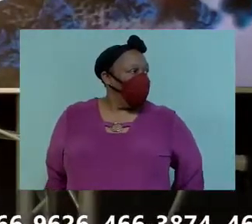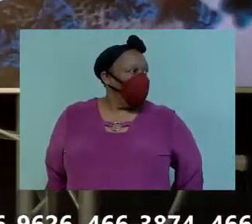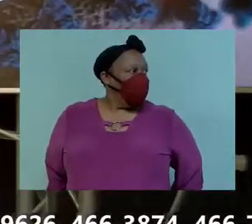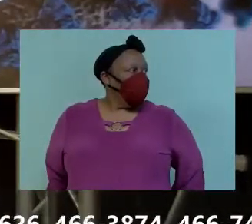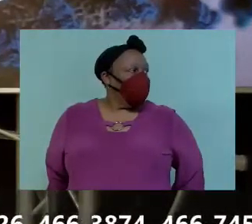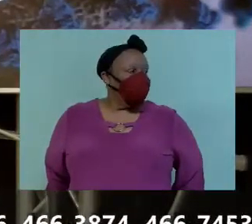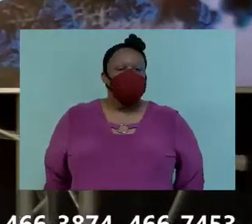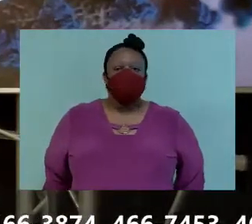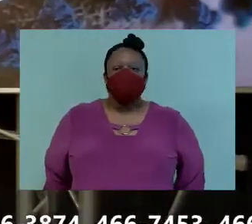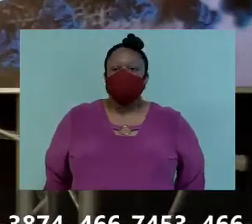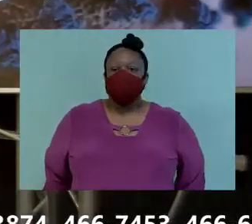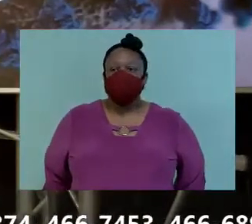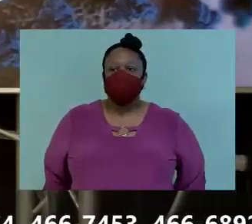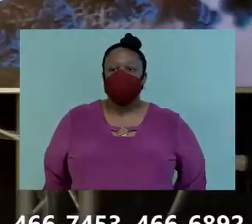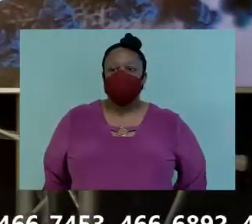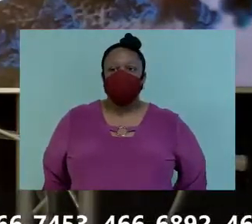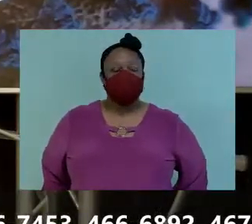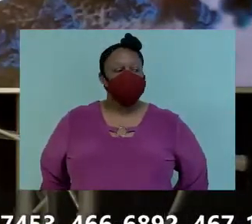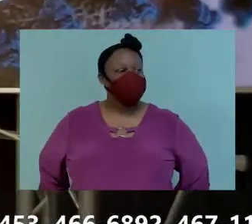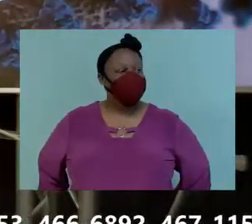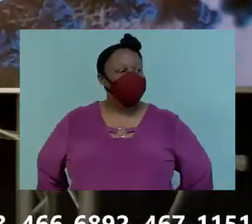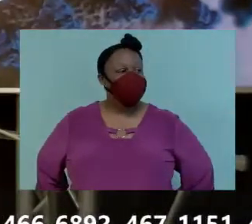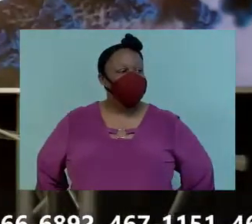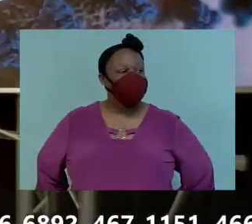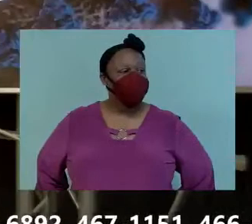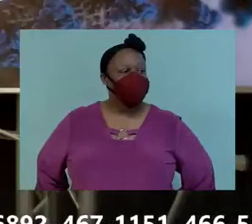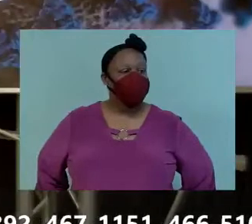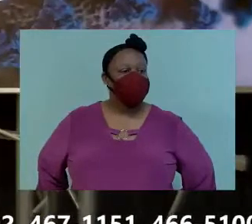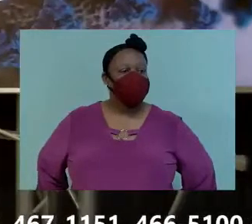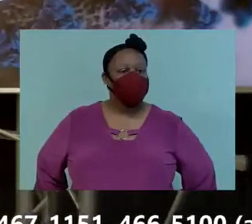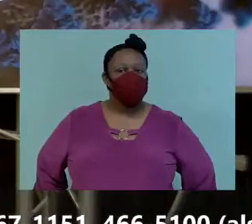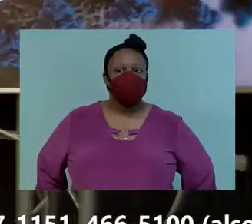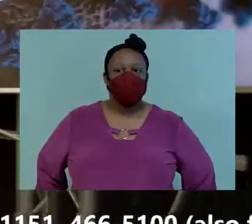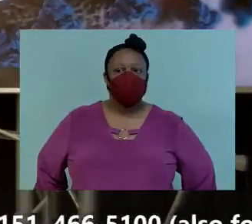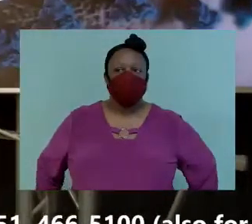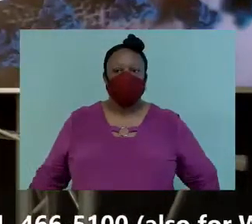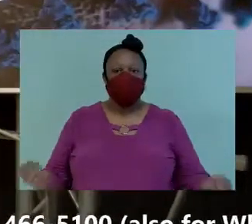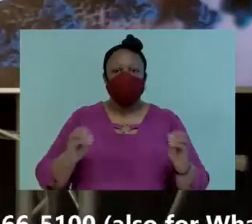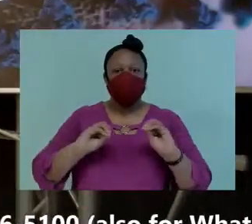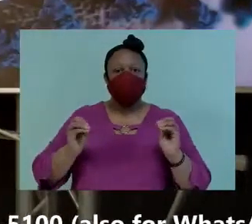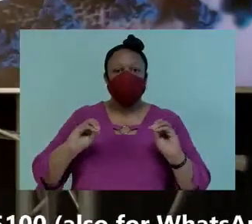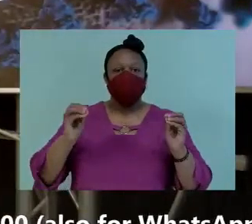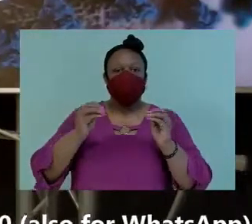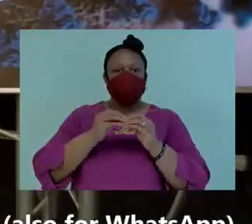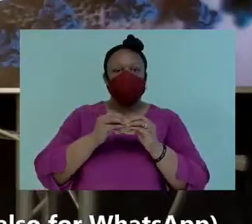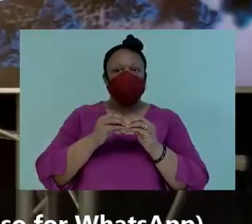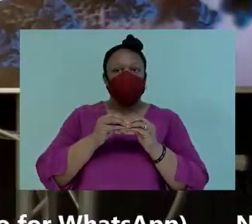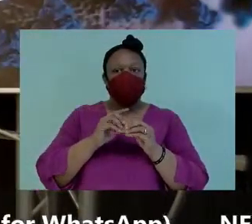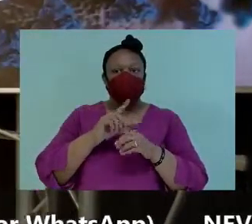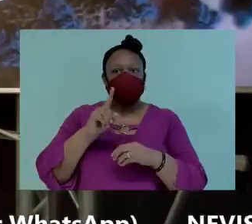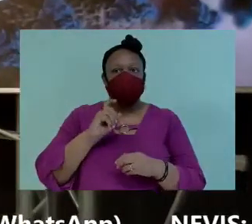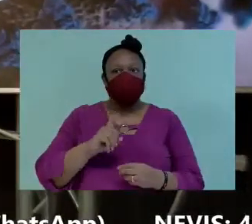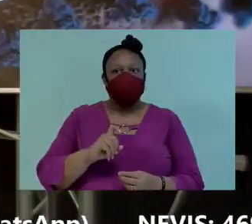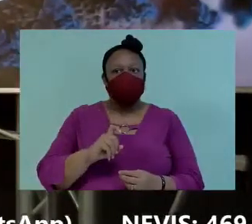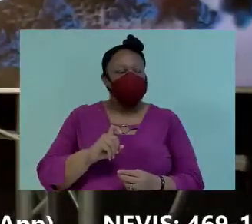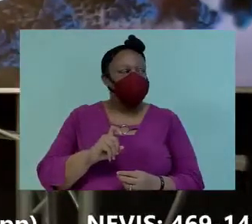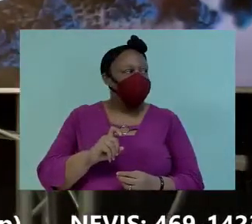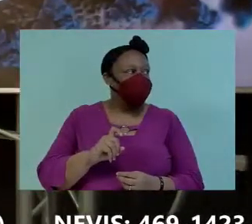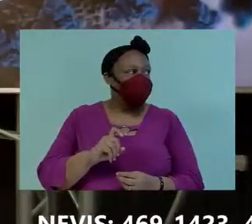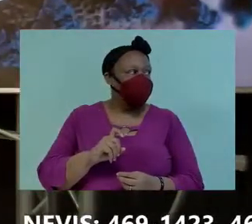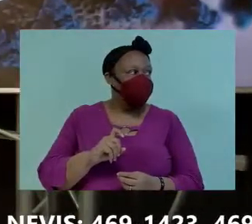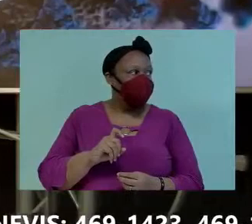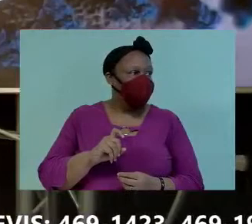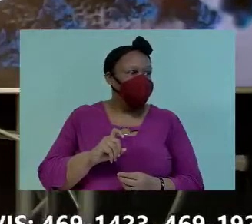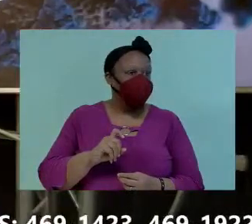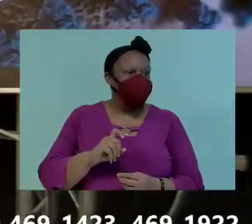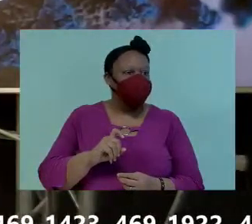fortunate one today, the only one who a question was directed to, and the only question for